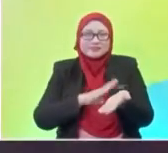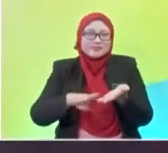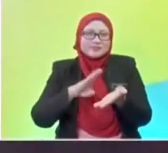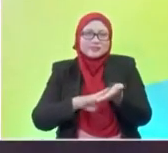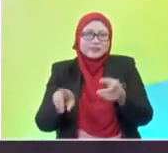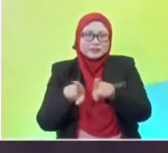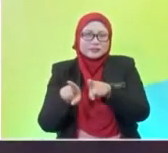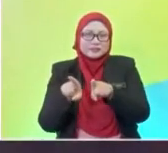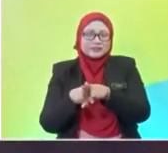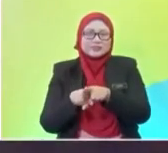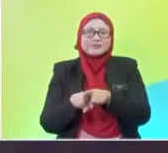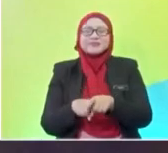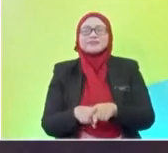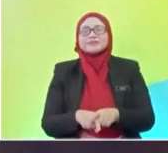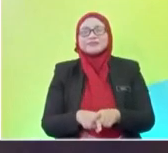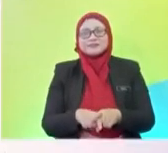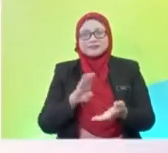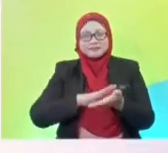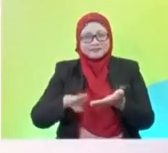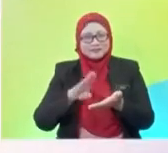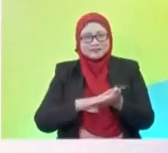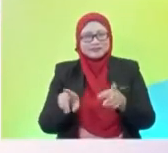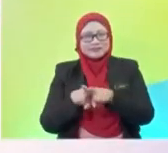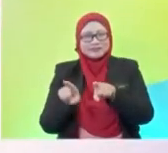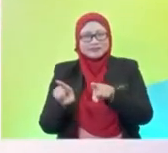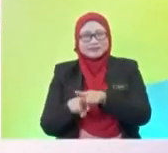they cleaned everything together.